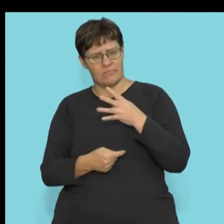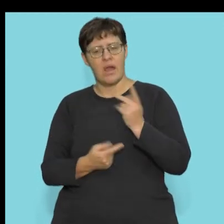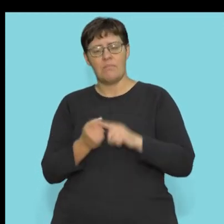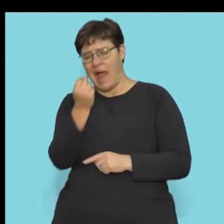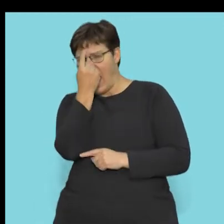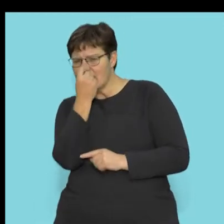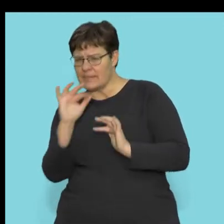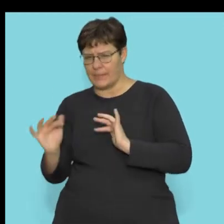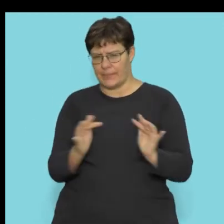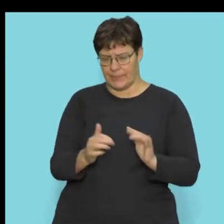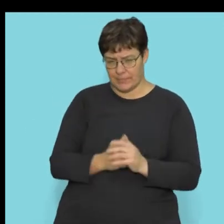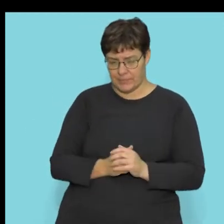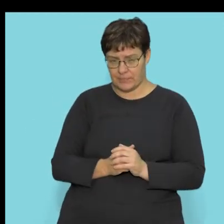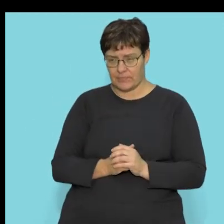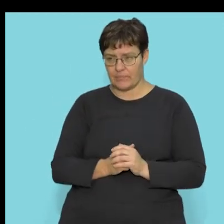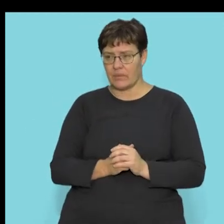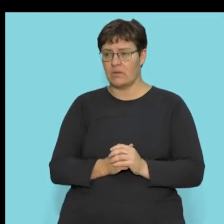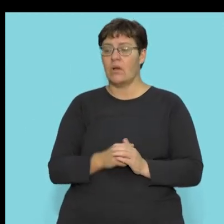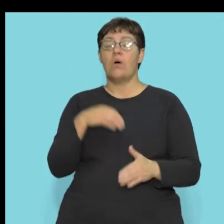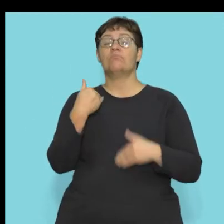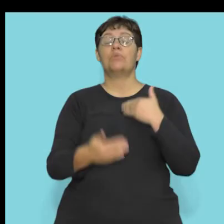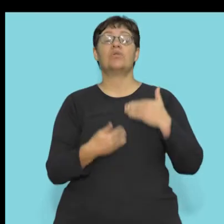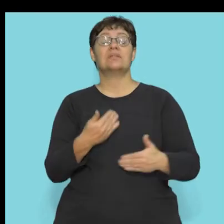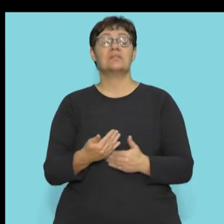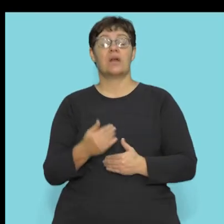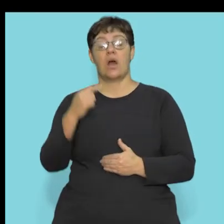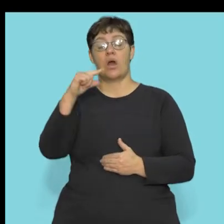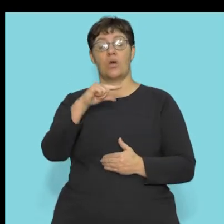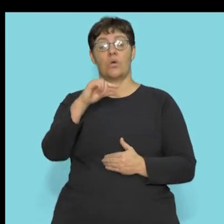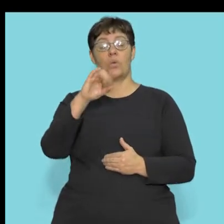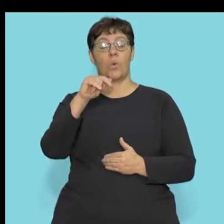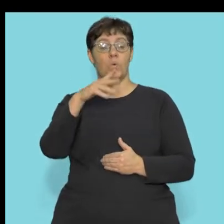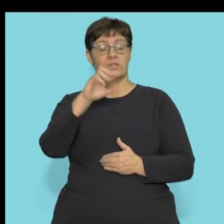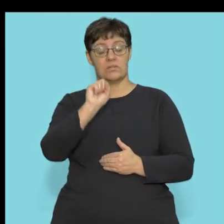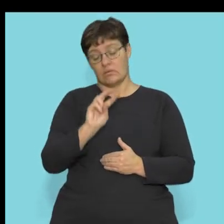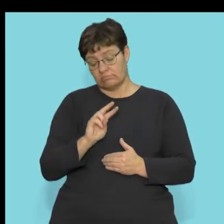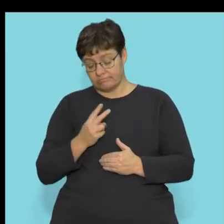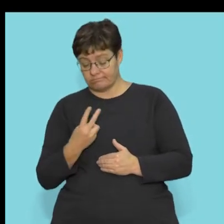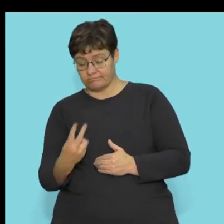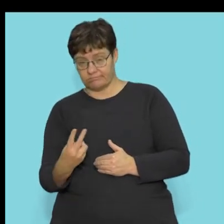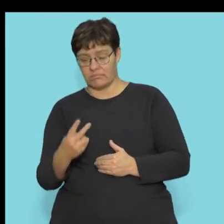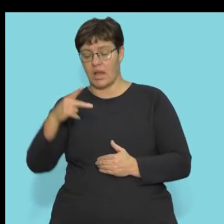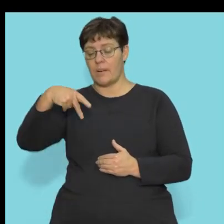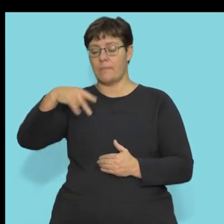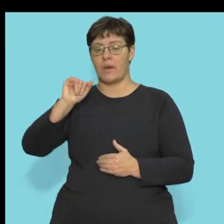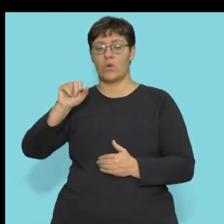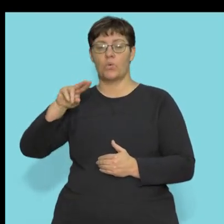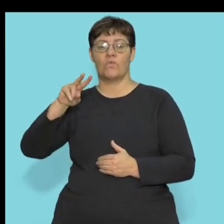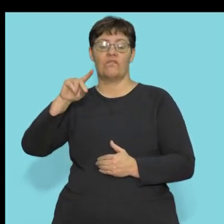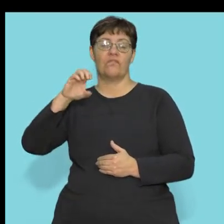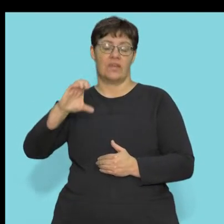our understanding. The process during which glucose is converted into pyruvic